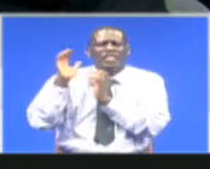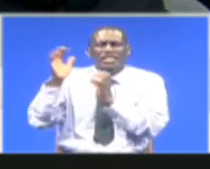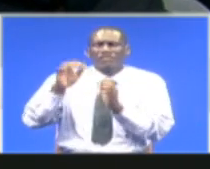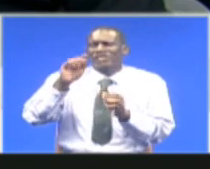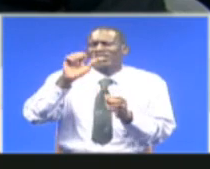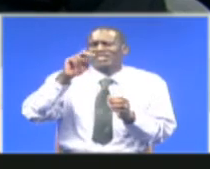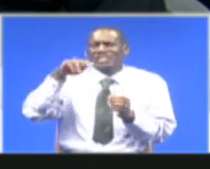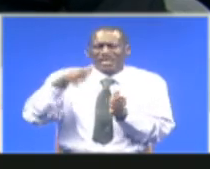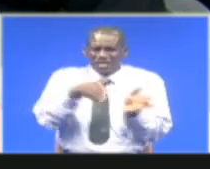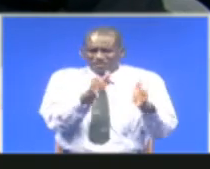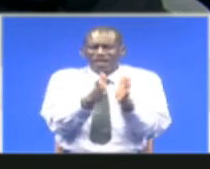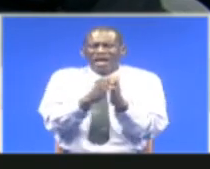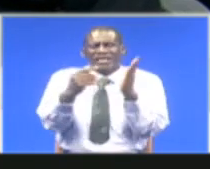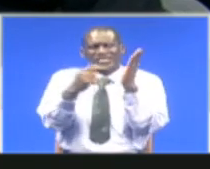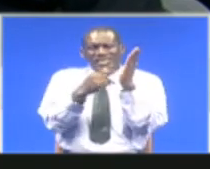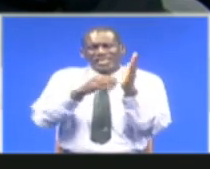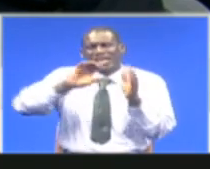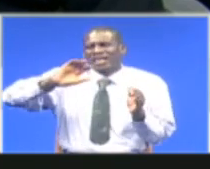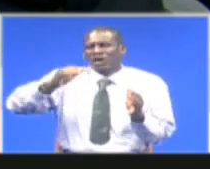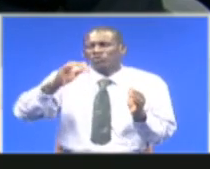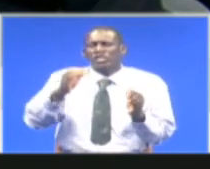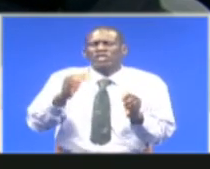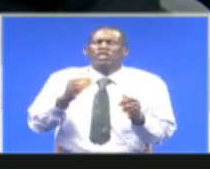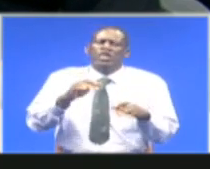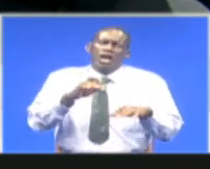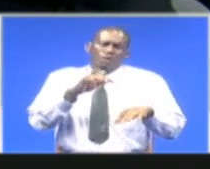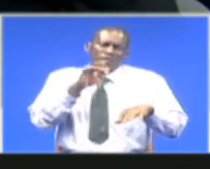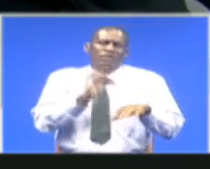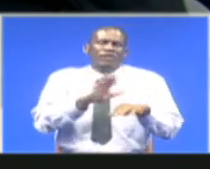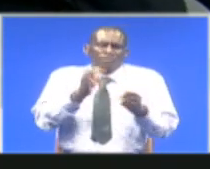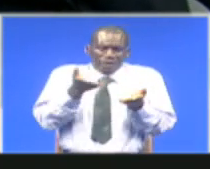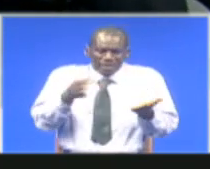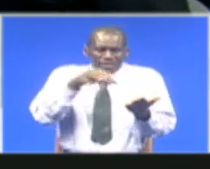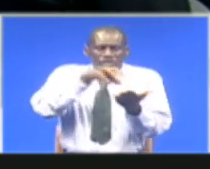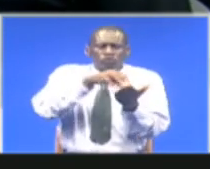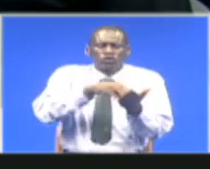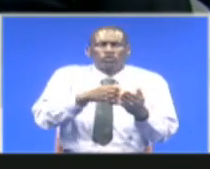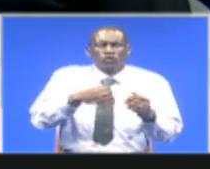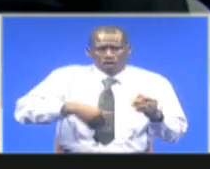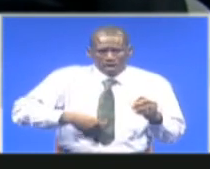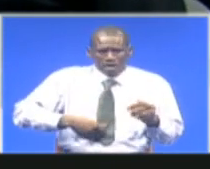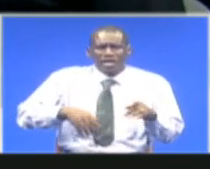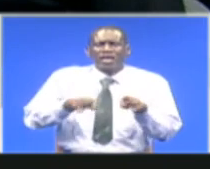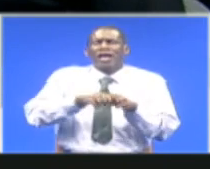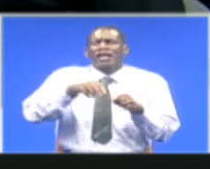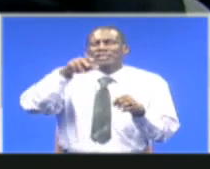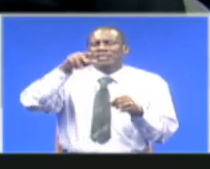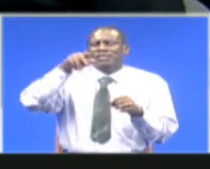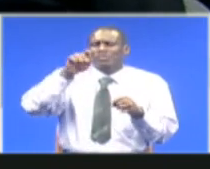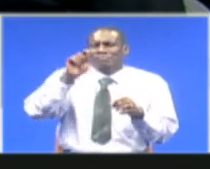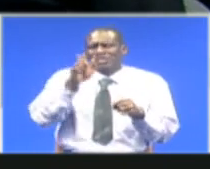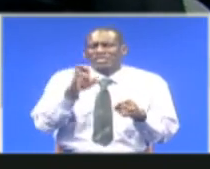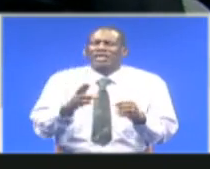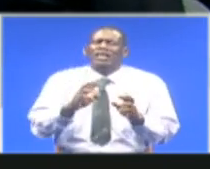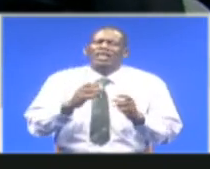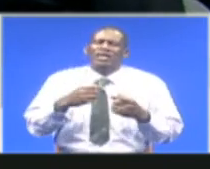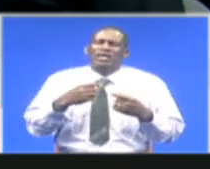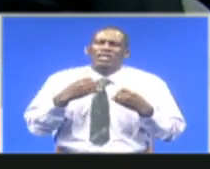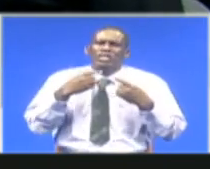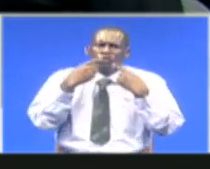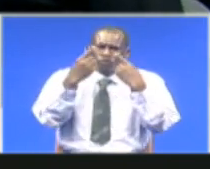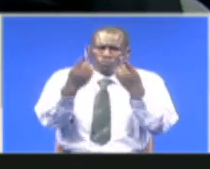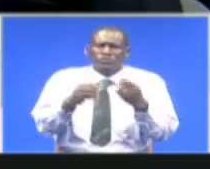River and Taita Taveta counties have been affected by the current situation. And as Peter Mwangangi now reports, the Kenya Red Cross says the cost